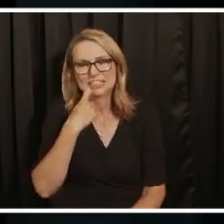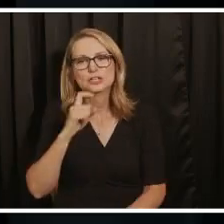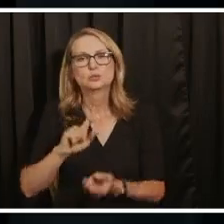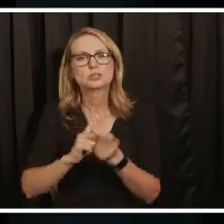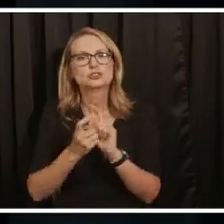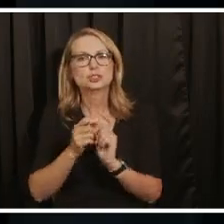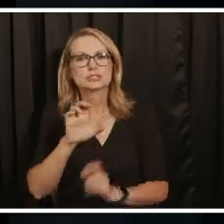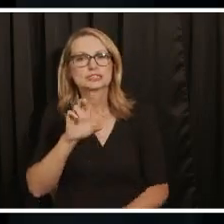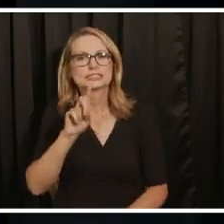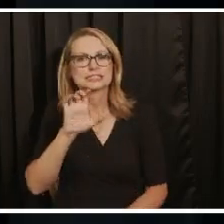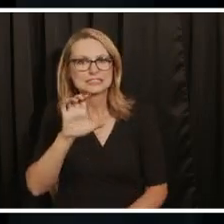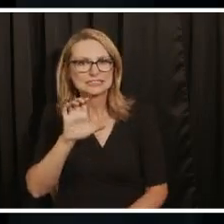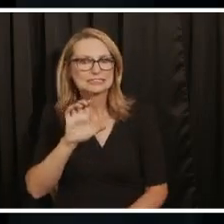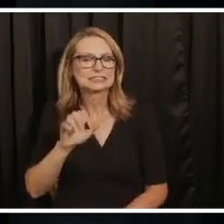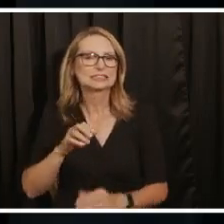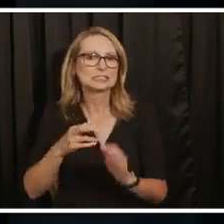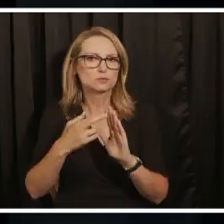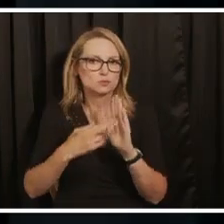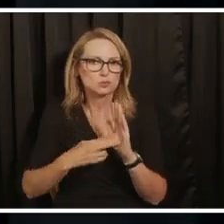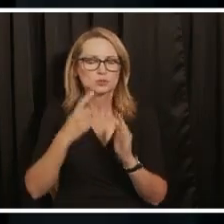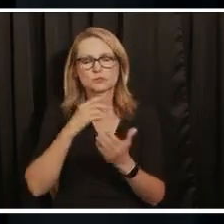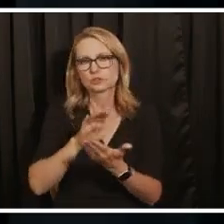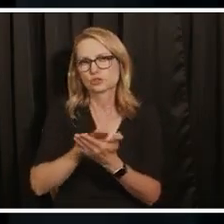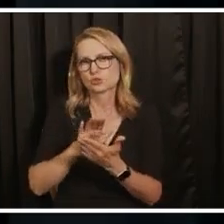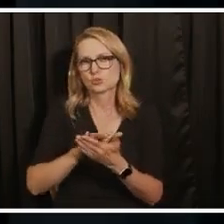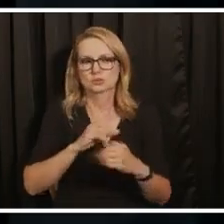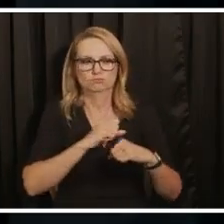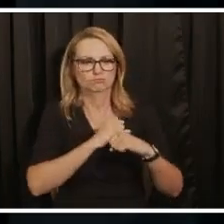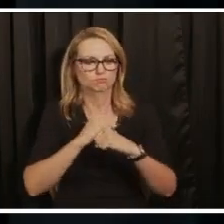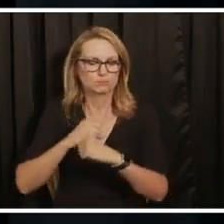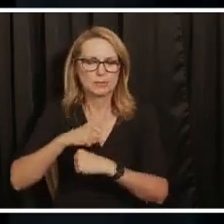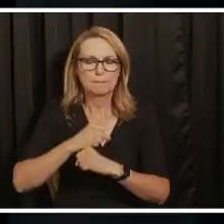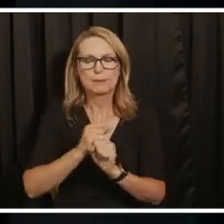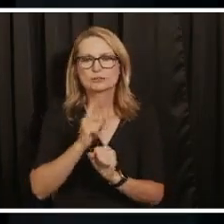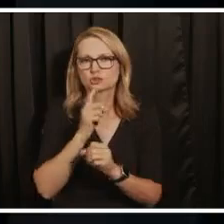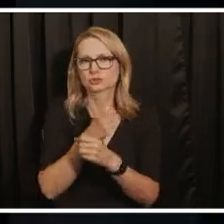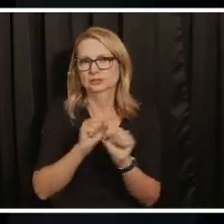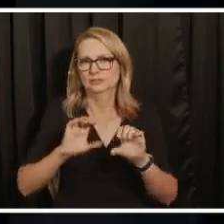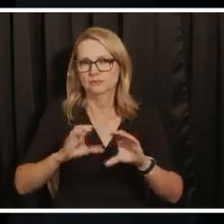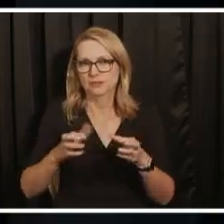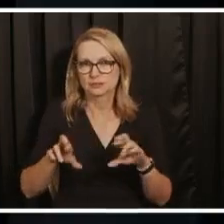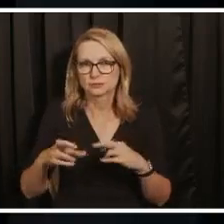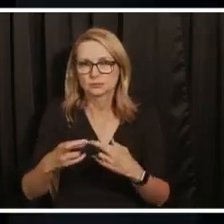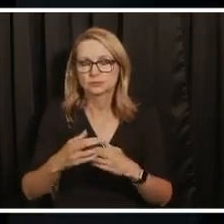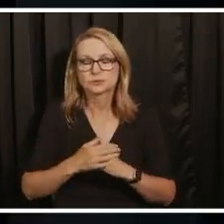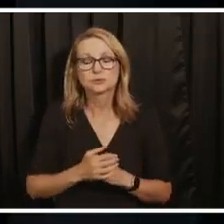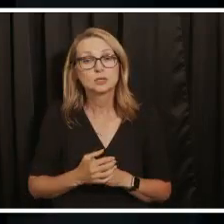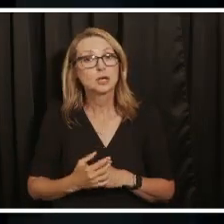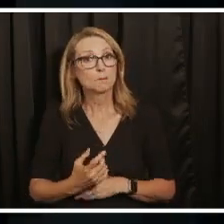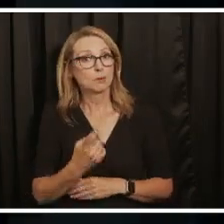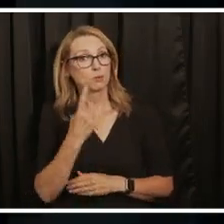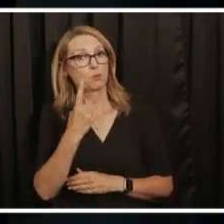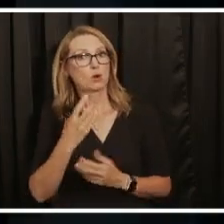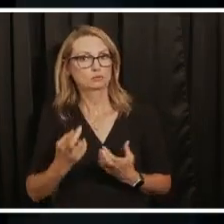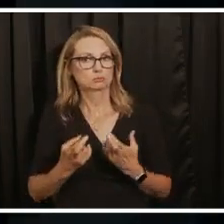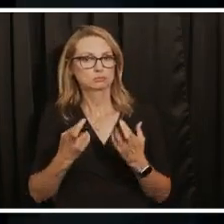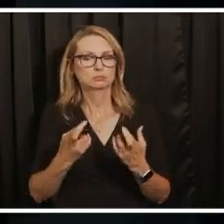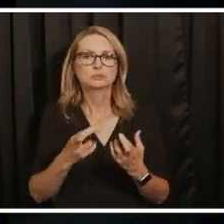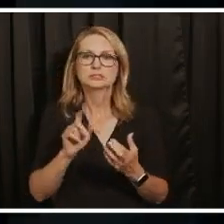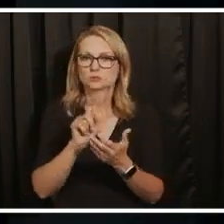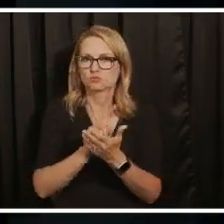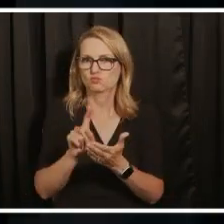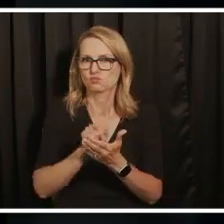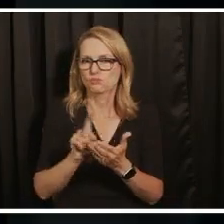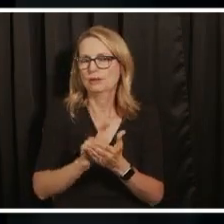for schools on how best to ensure safety in the classroom. One of those recommendations is regular testing as a key component